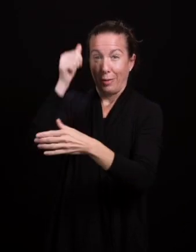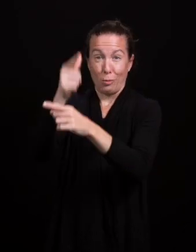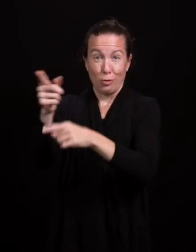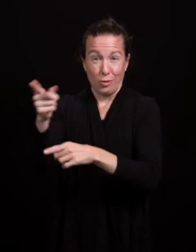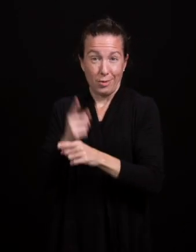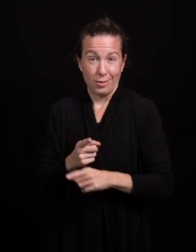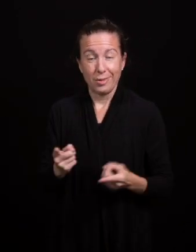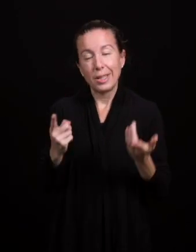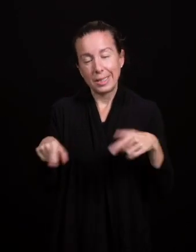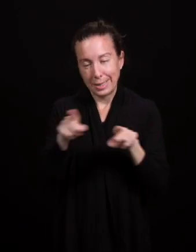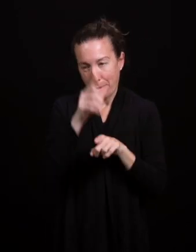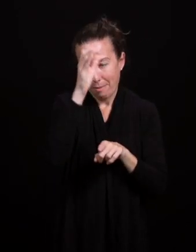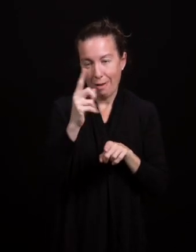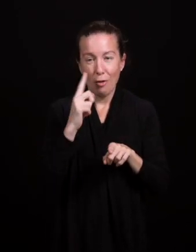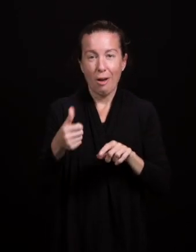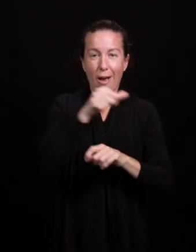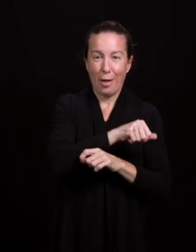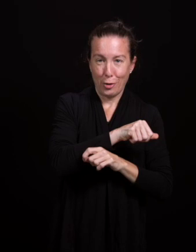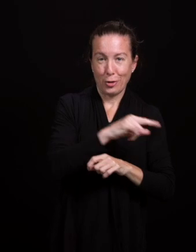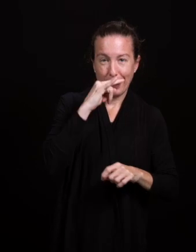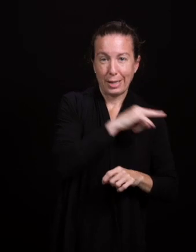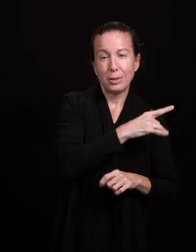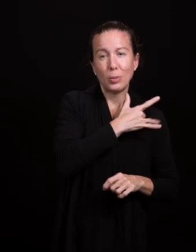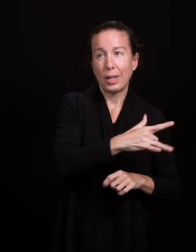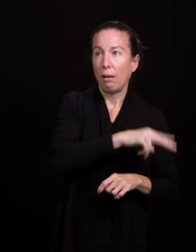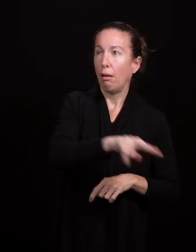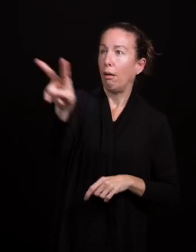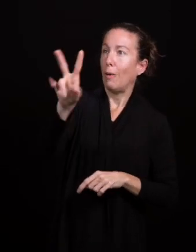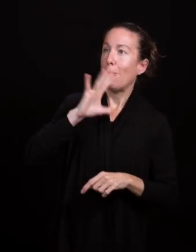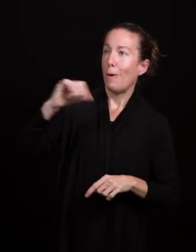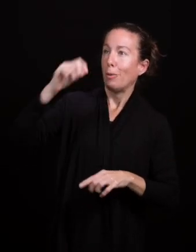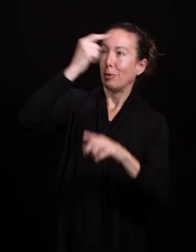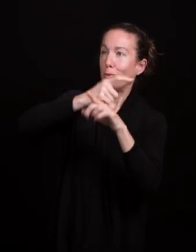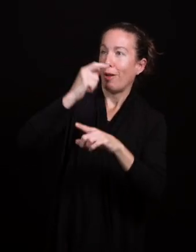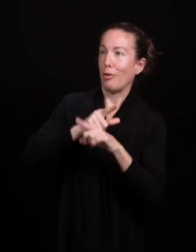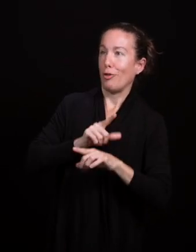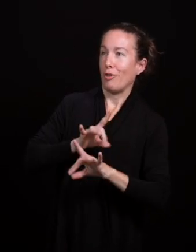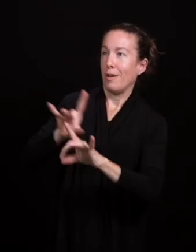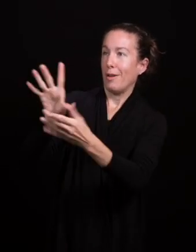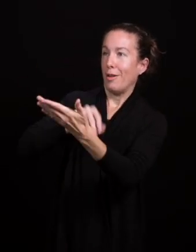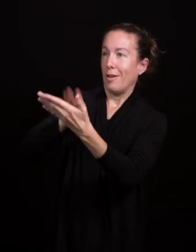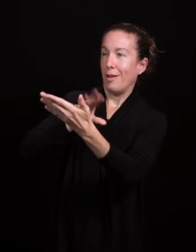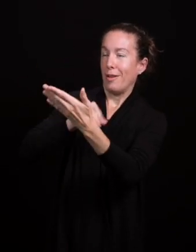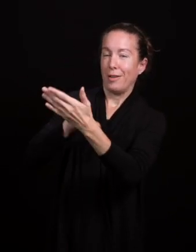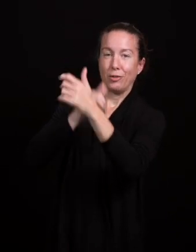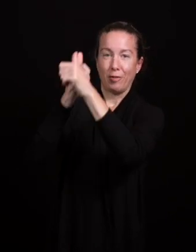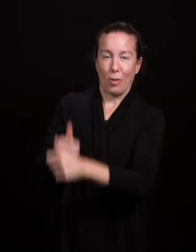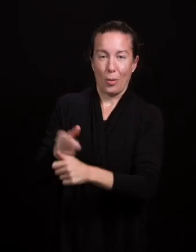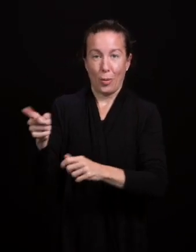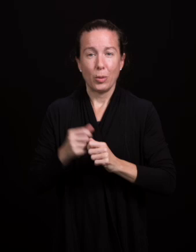any younger sibling would, and so she really does speak very well. There are